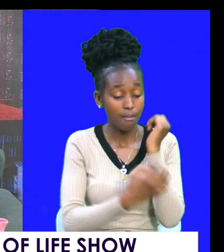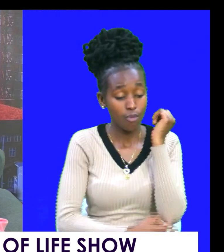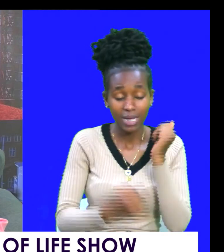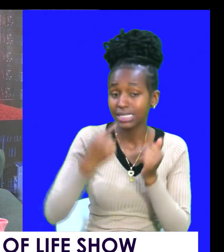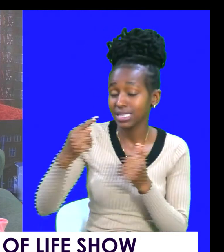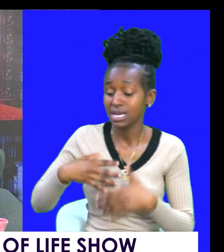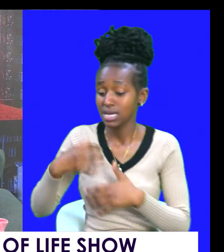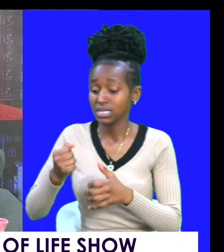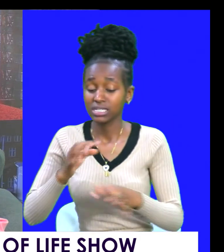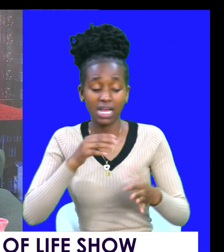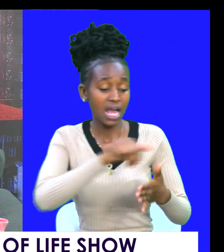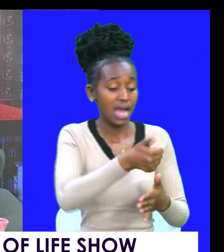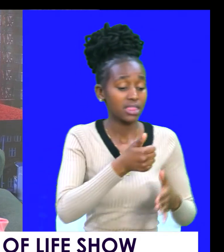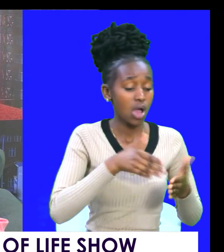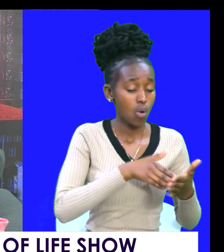are strong.